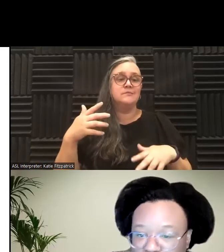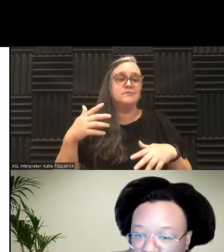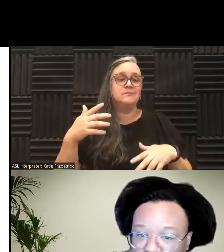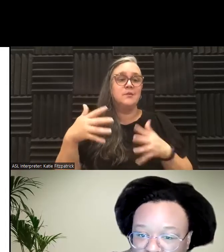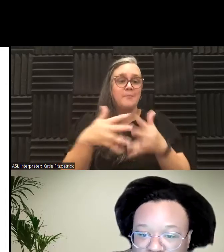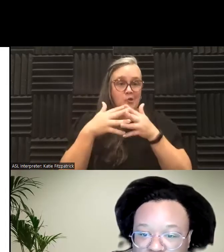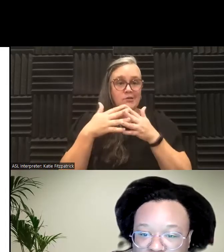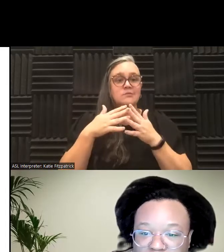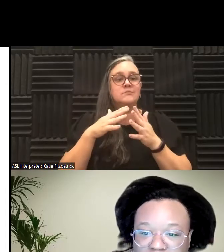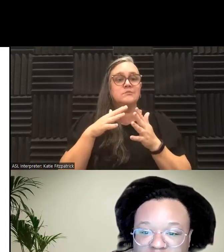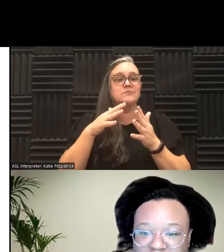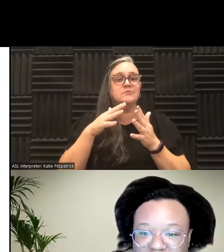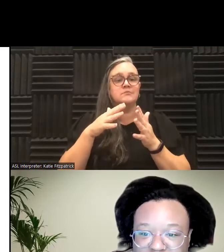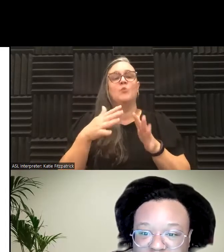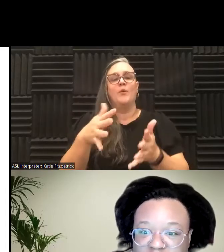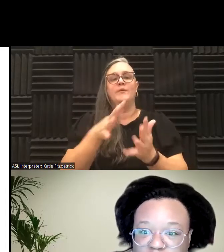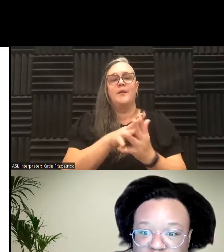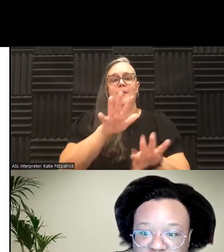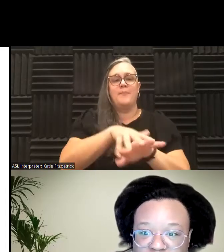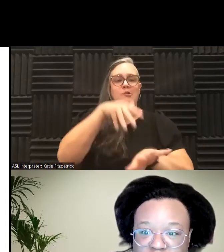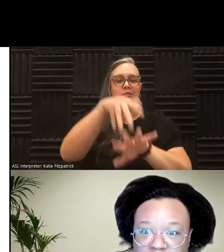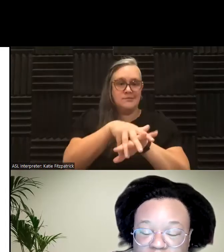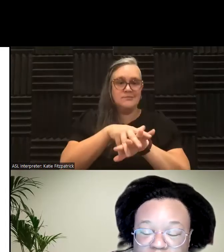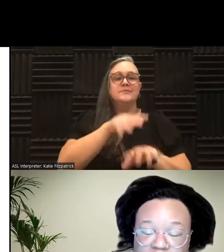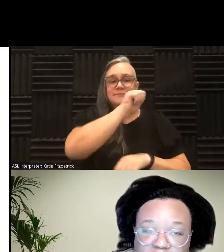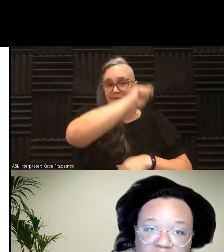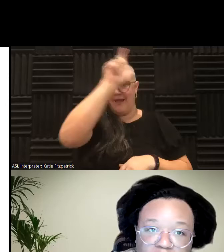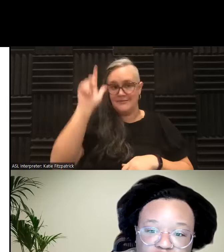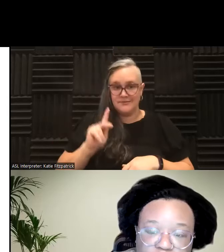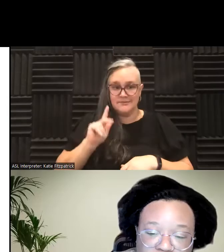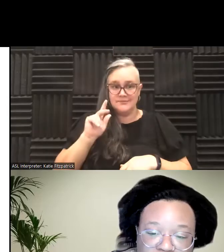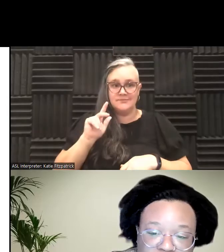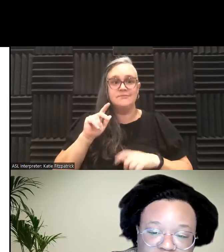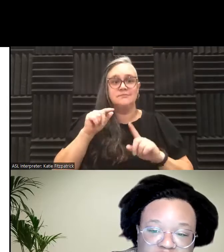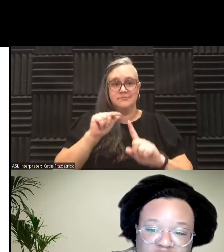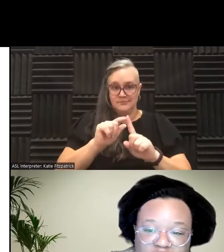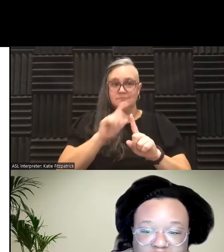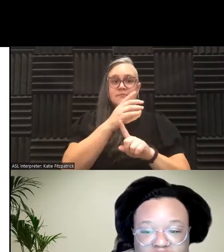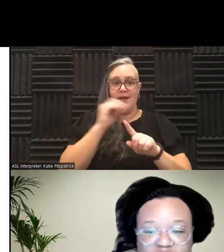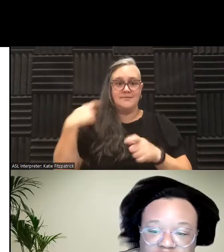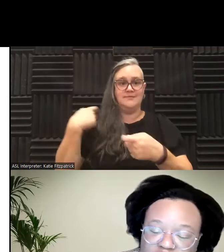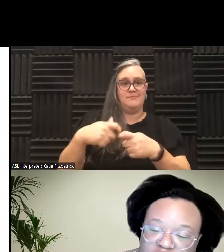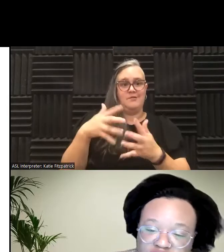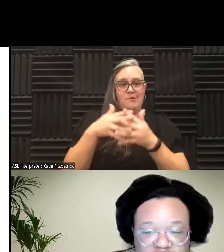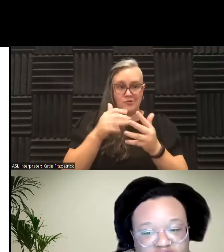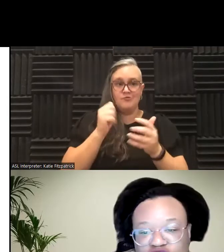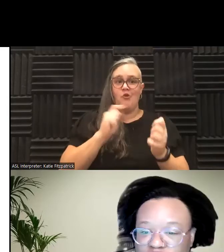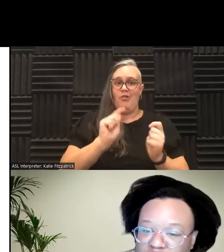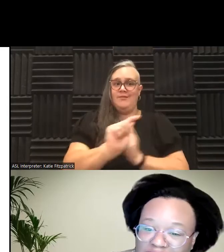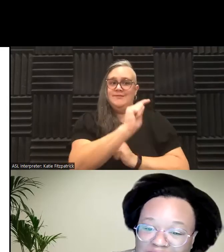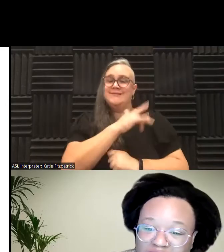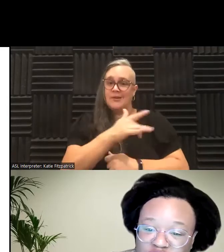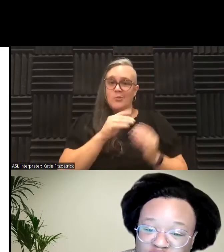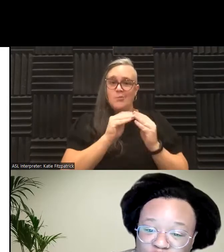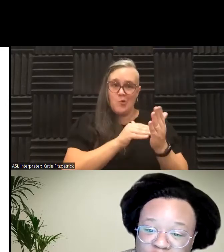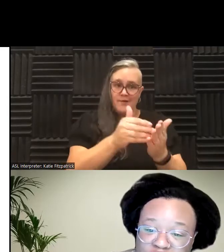So there we kind of get to see some of the health impacts that the differences in treatment